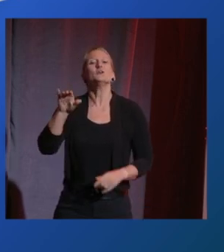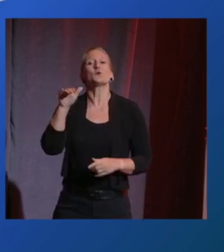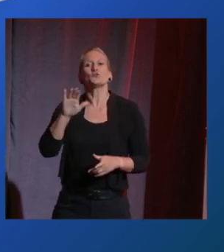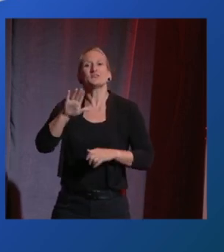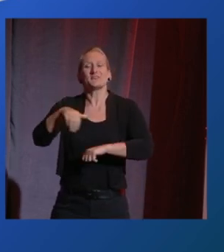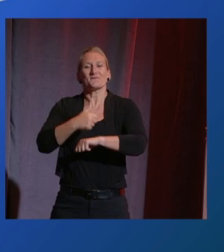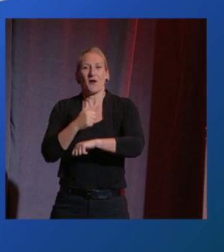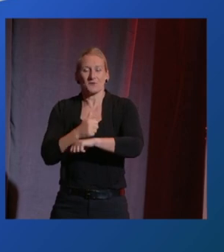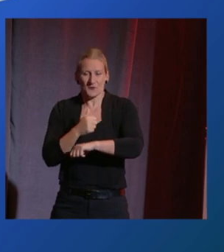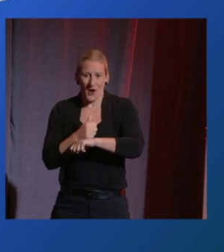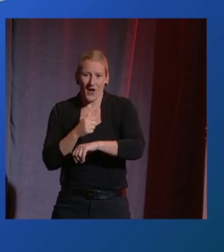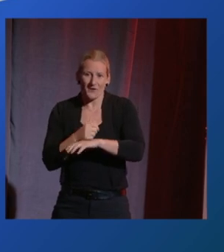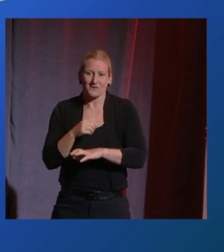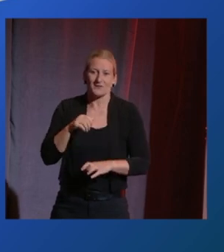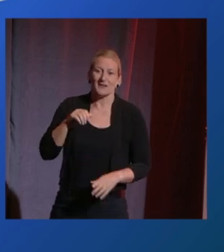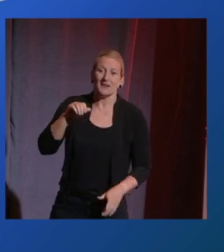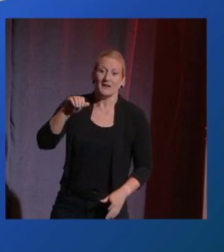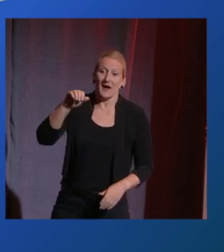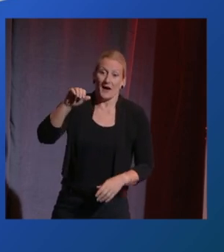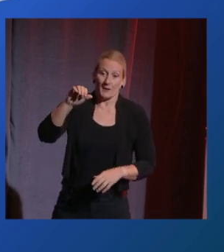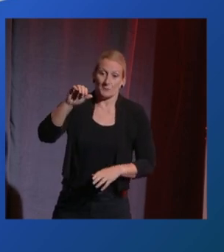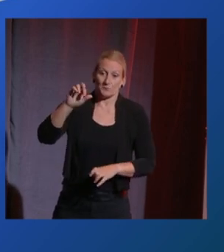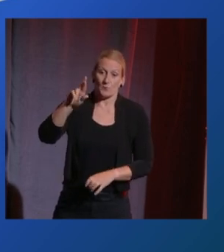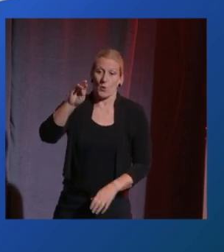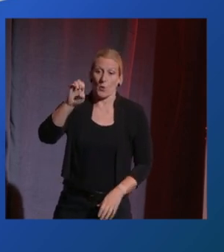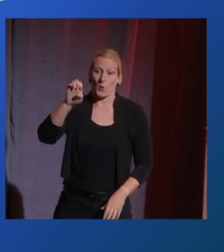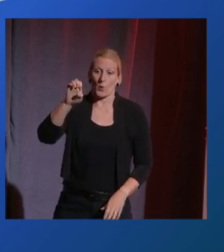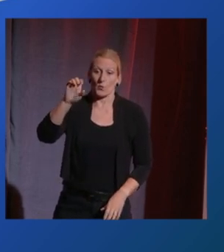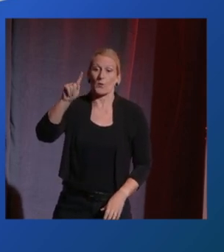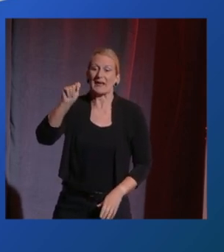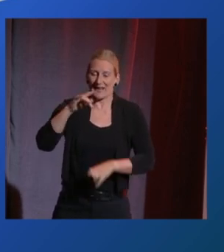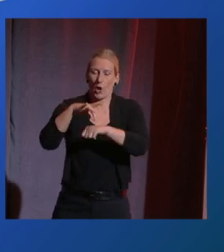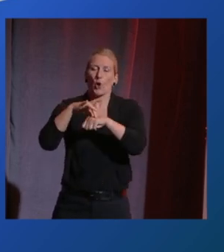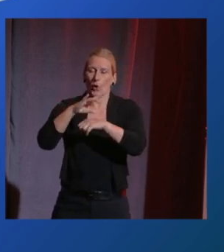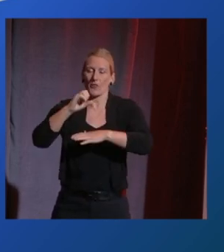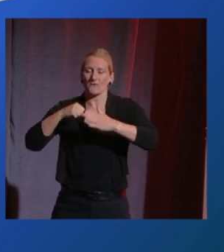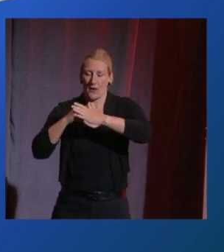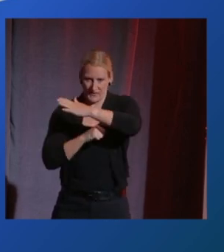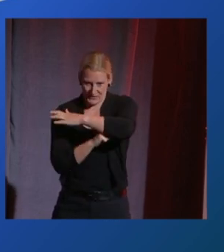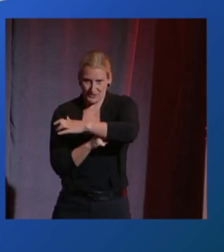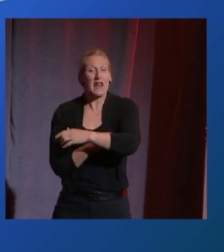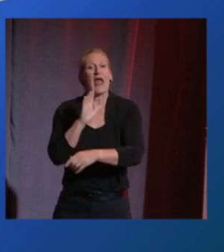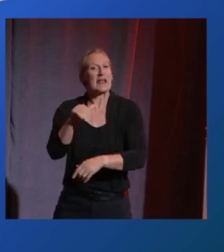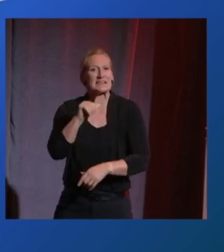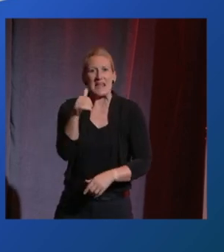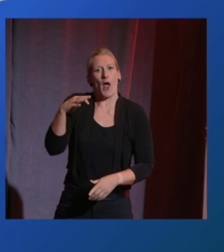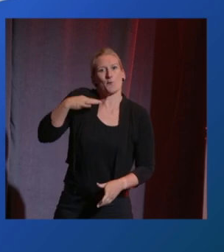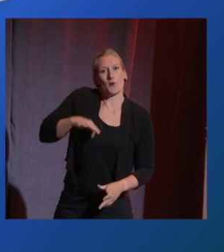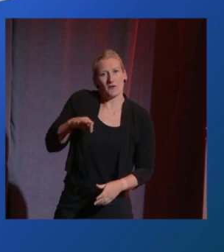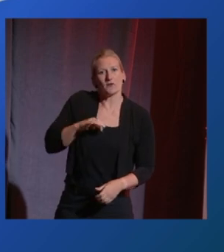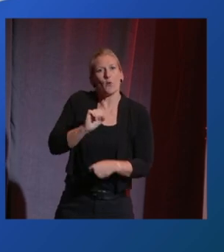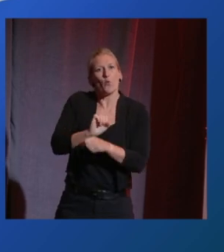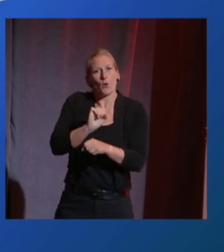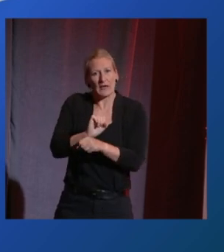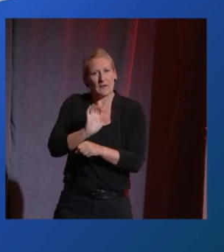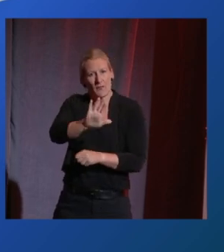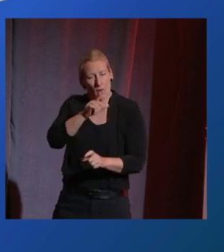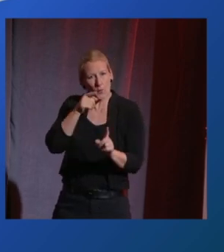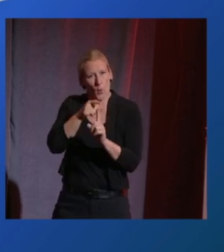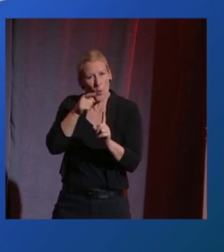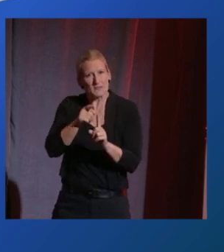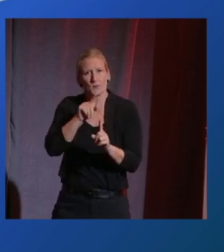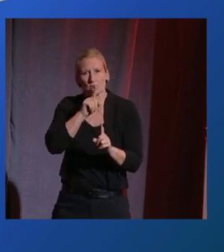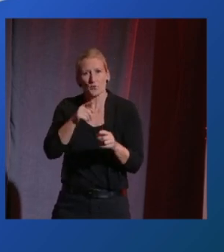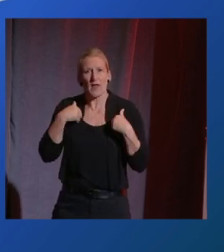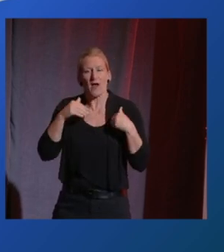foundation and was its inaugural CEO radiant Earth Foundation is a nonprofit working to aggregate the world's open Earth